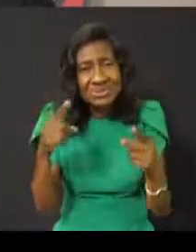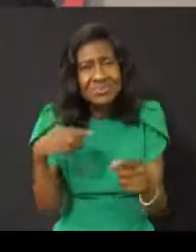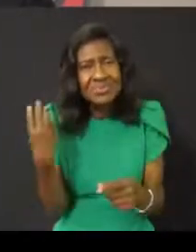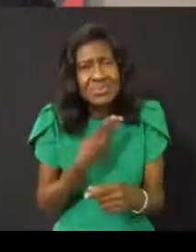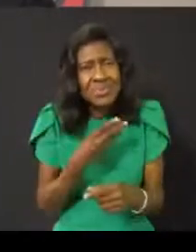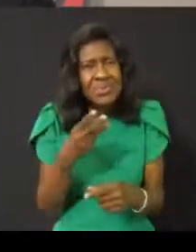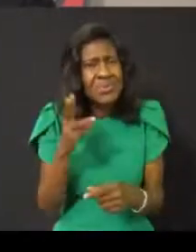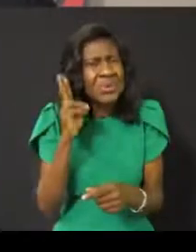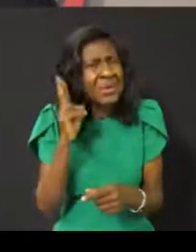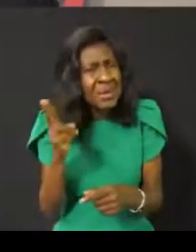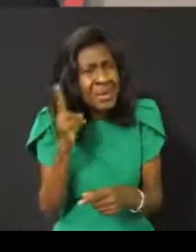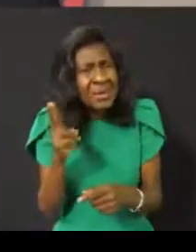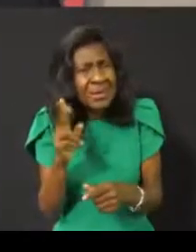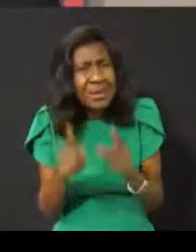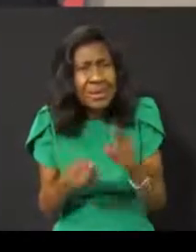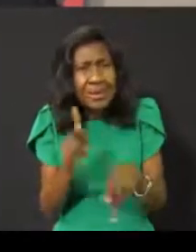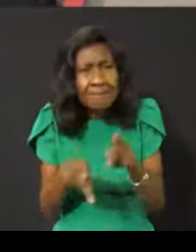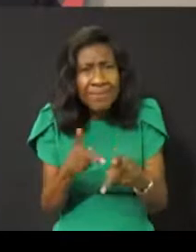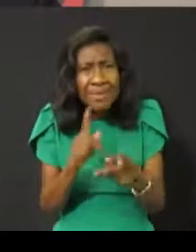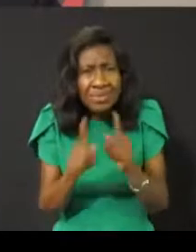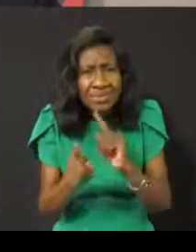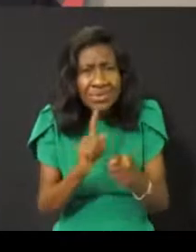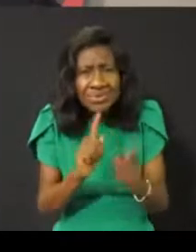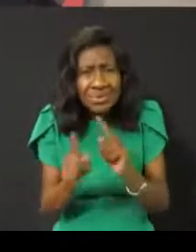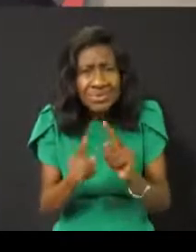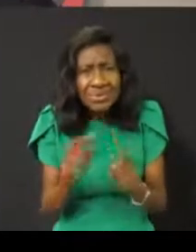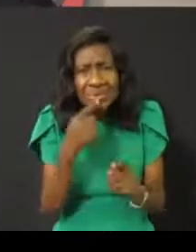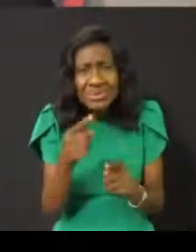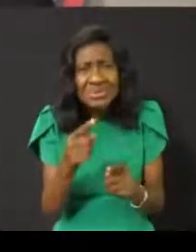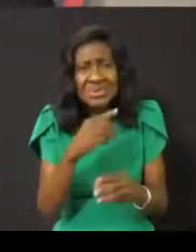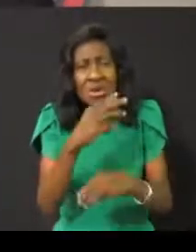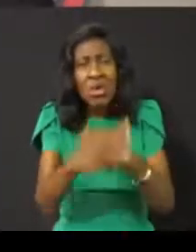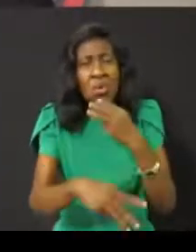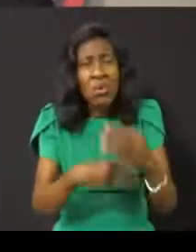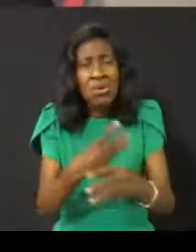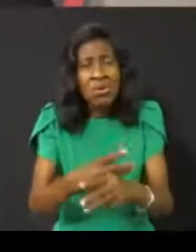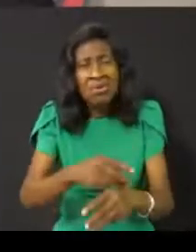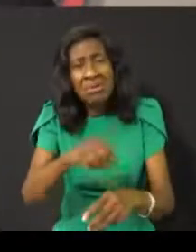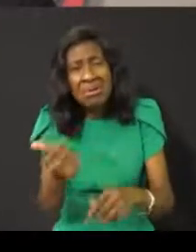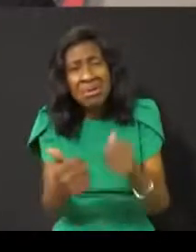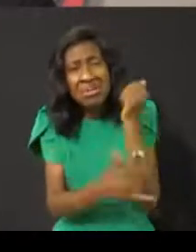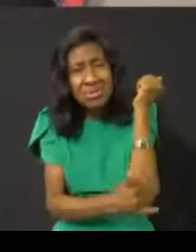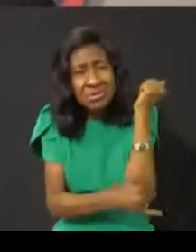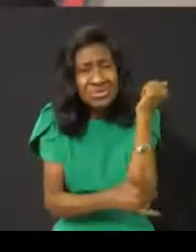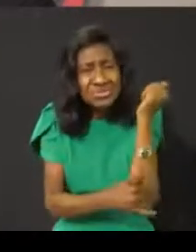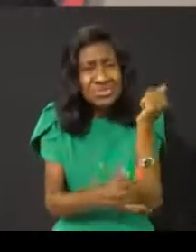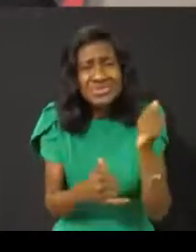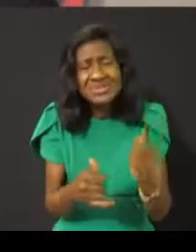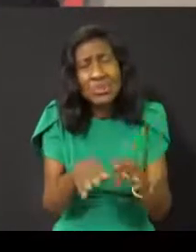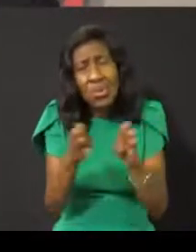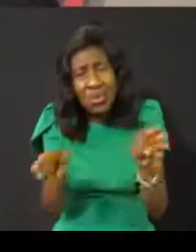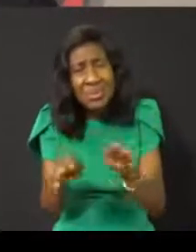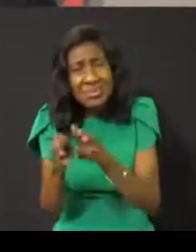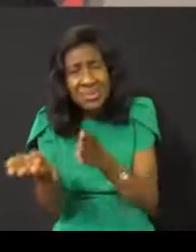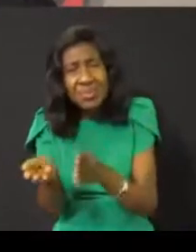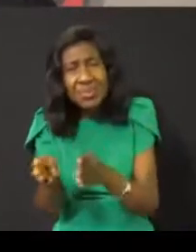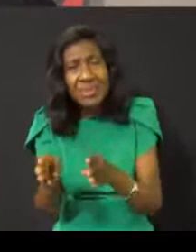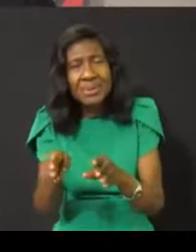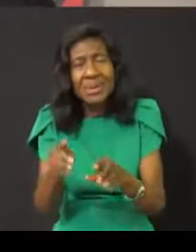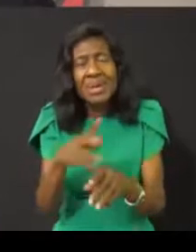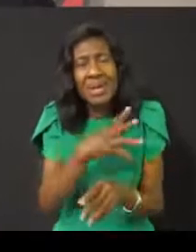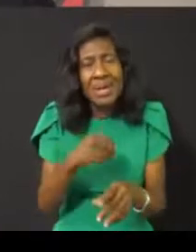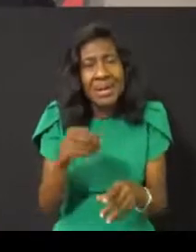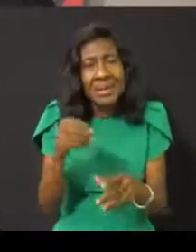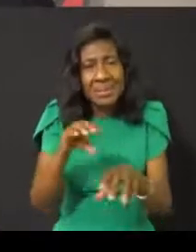and read comments about the world has moved on and we just need to open up and COVID is a thing of the